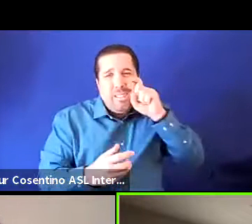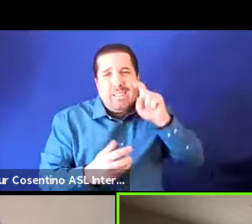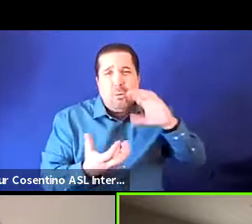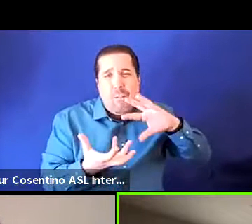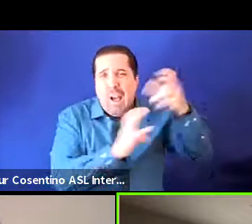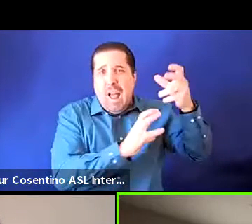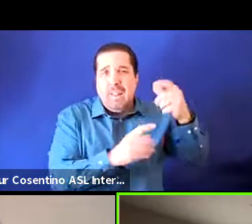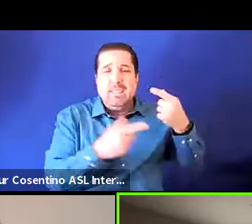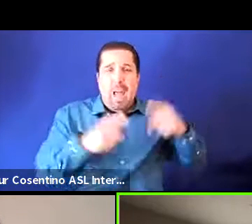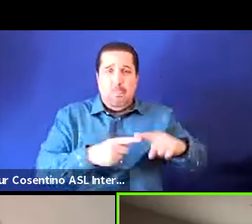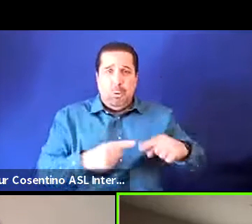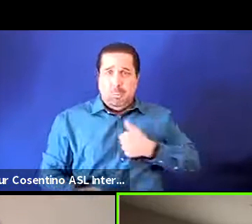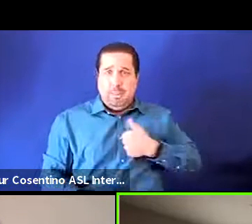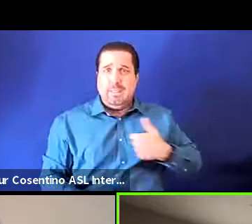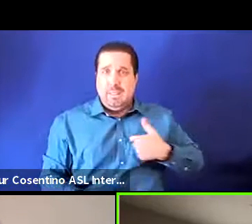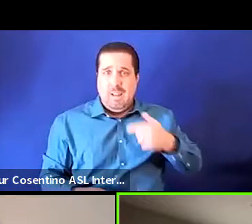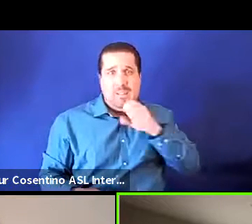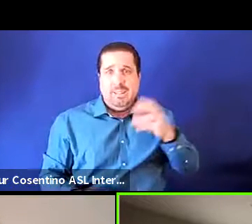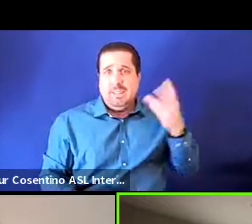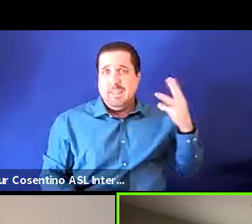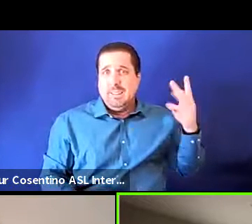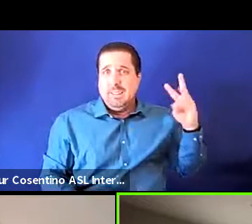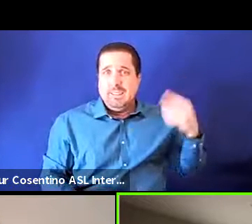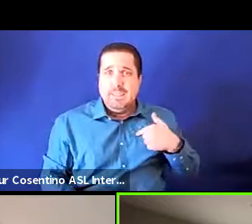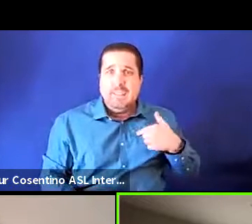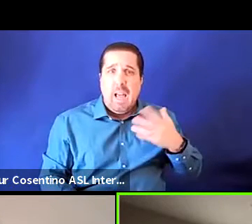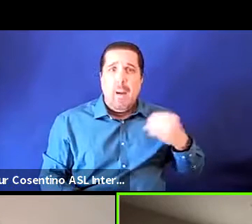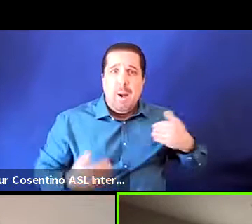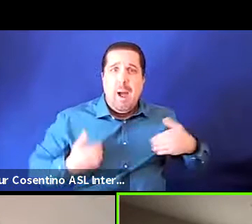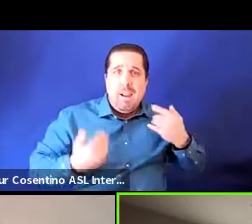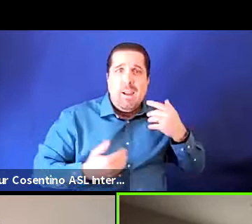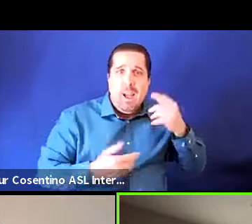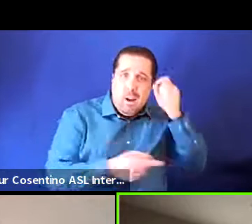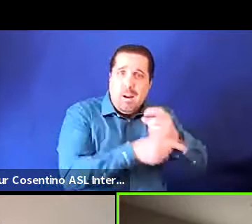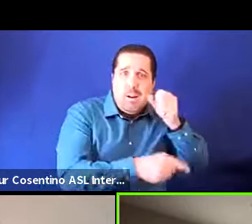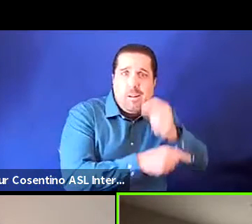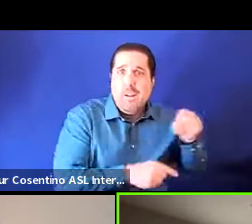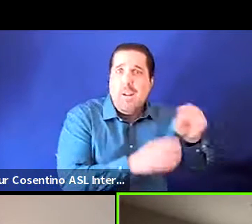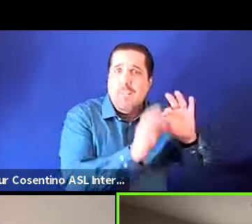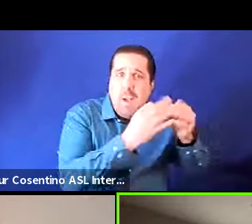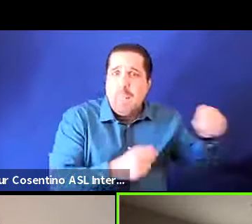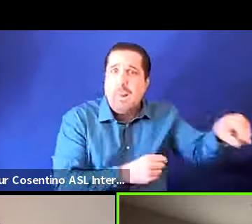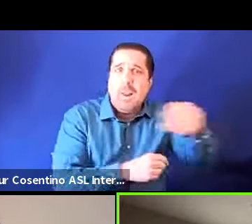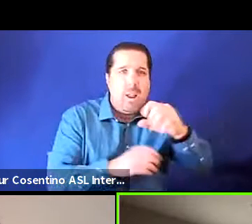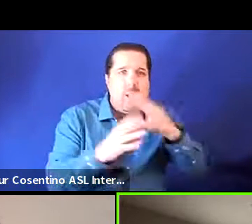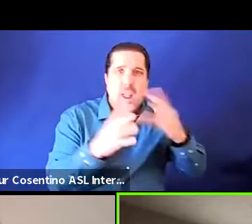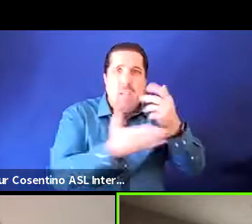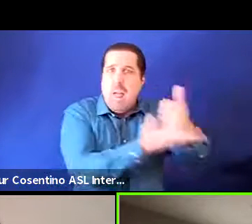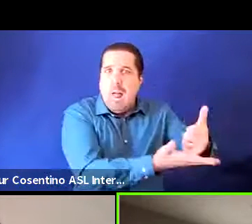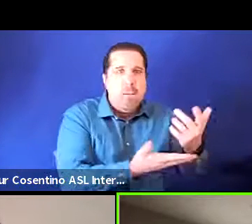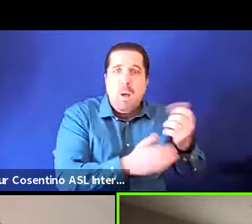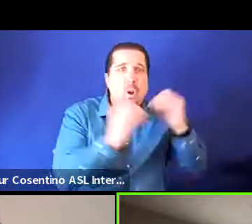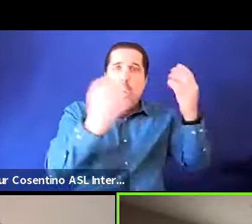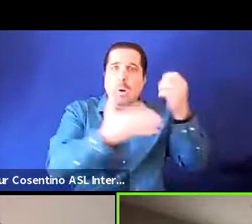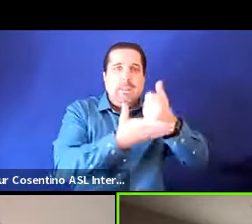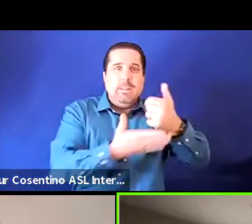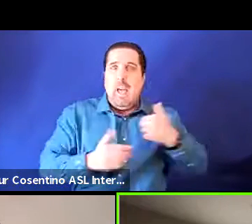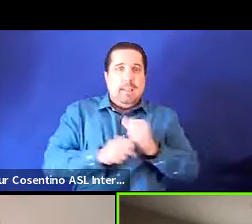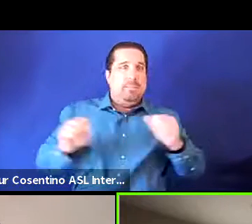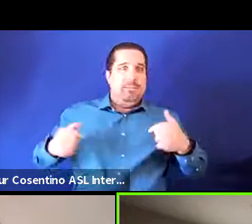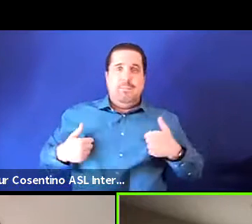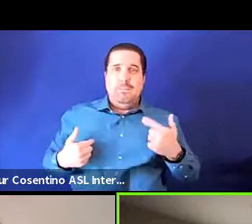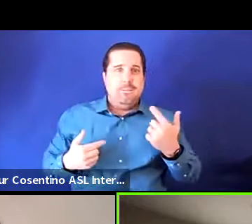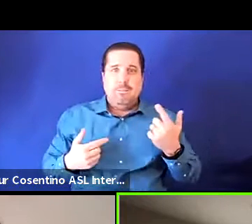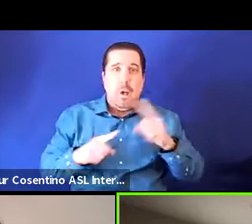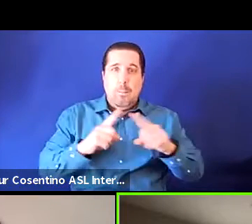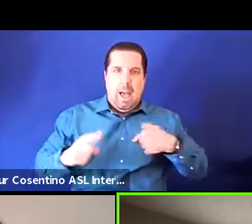to myself as a young 16-year-old and for my young relative, nothing was done. No one to save us but myself. And I often wondered